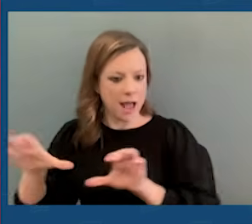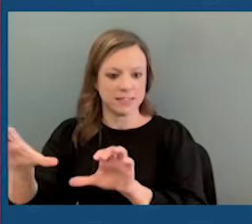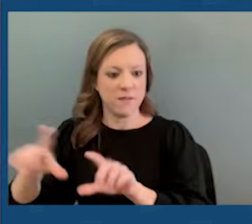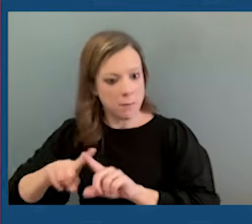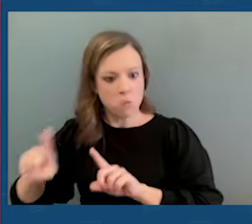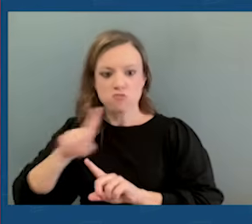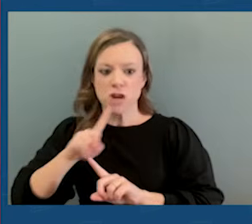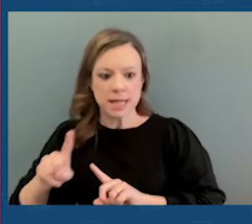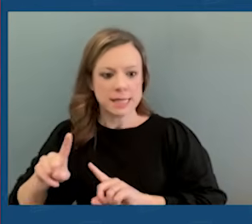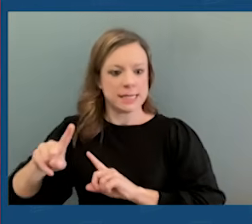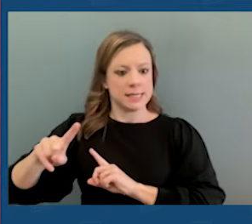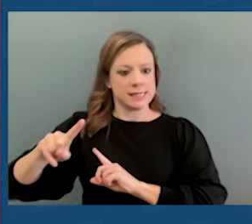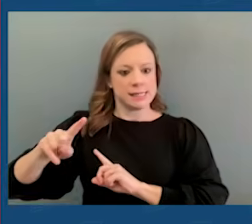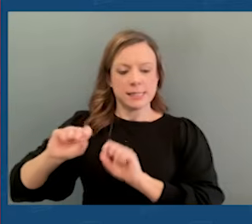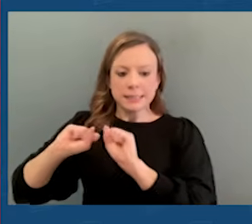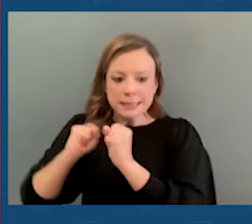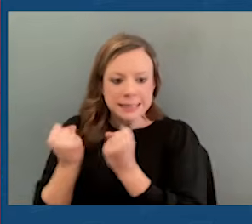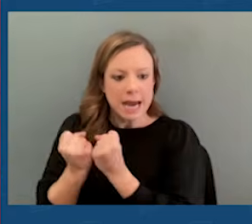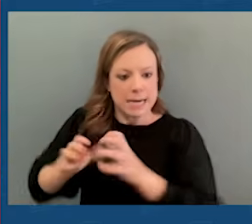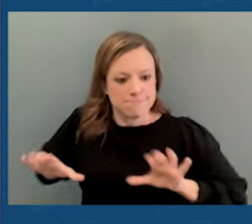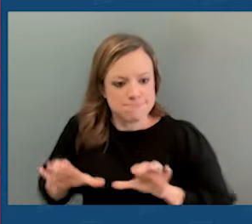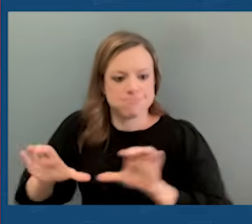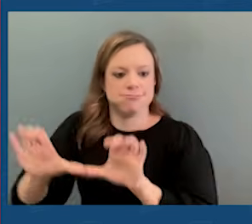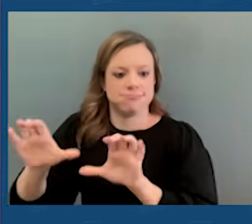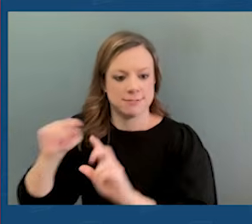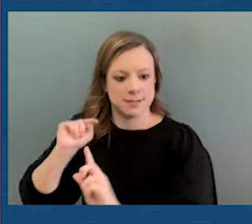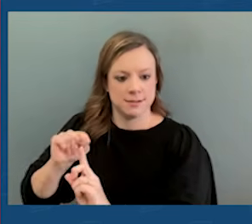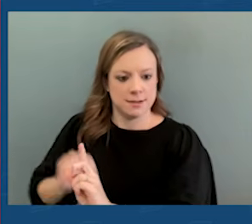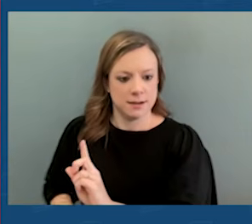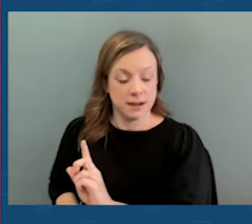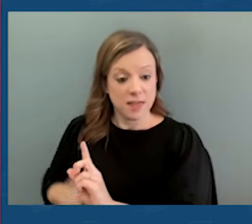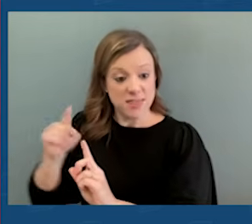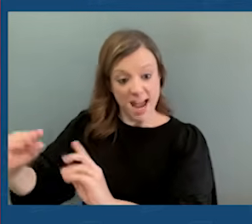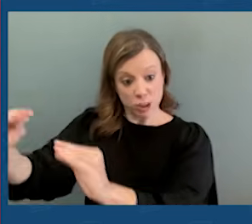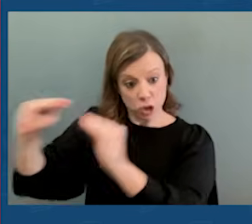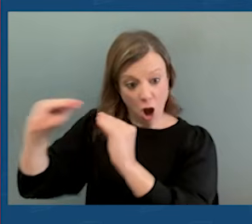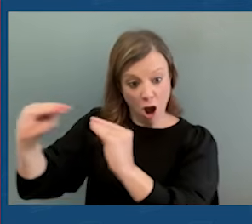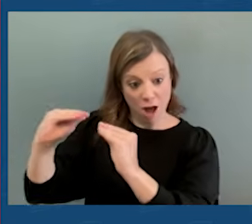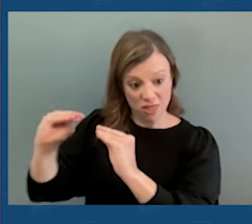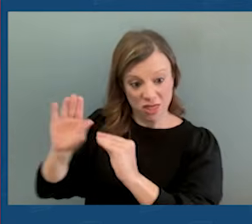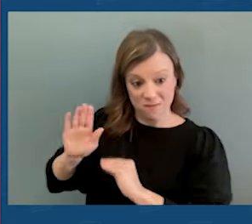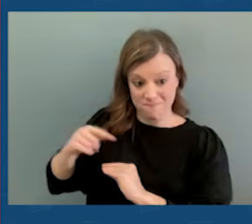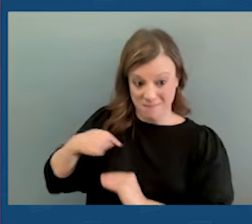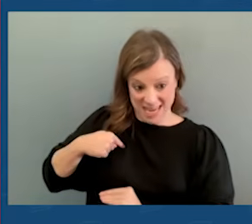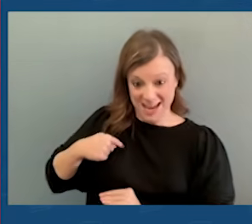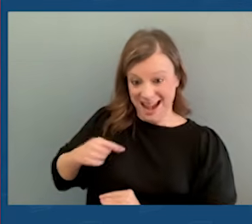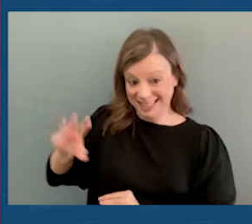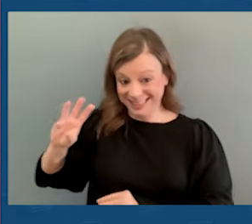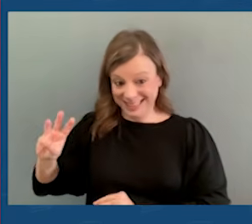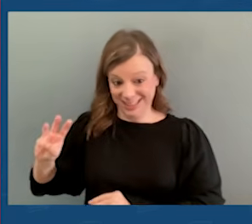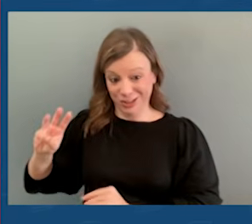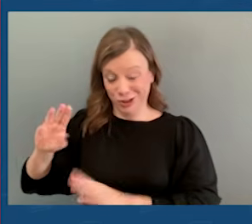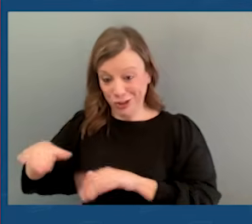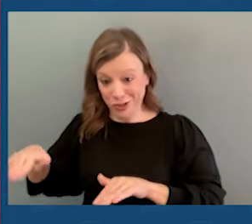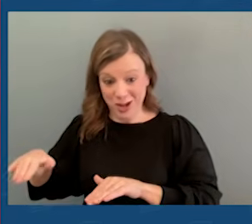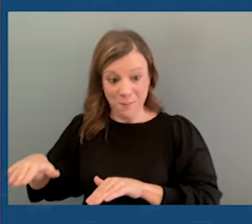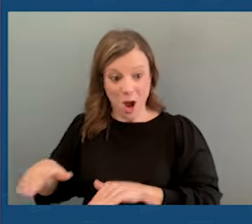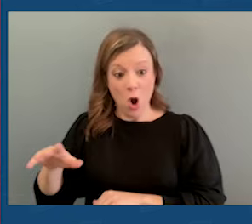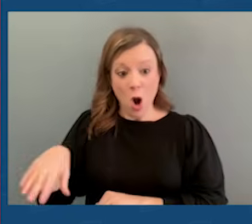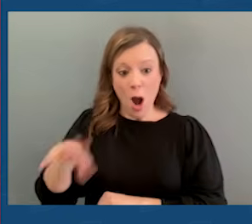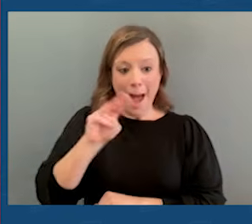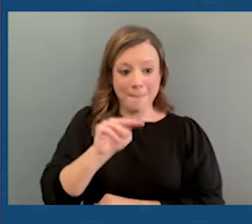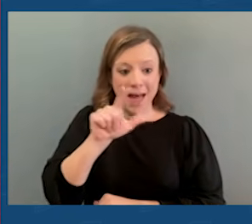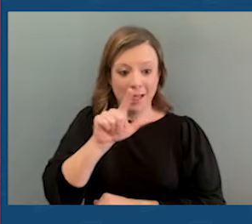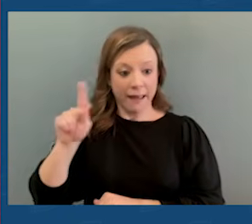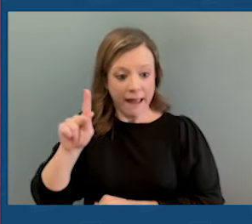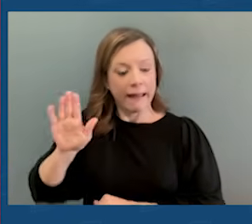socially active. They taught their 6 children about Dr. Martin Luther King when we were very young and his message of